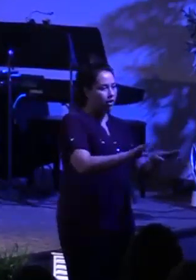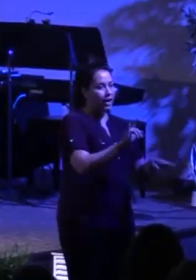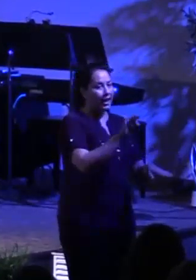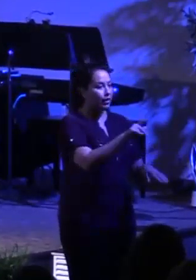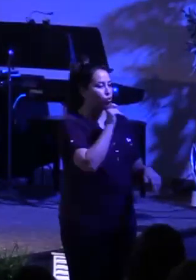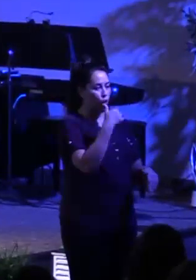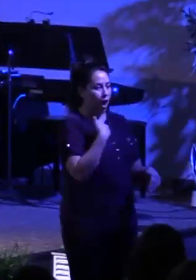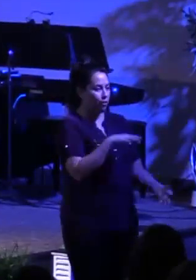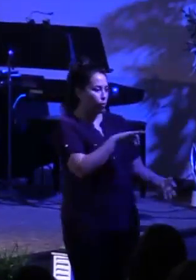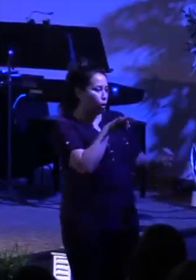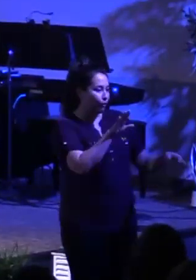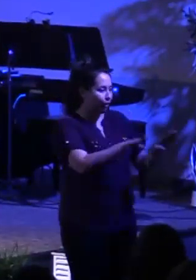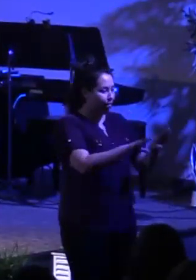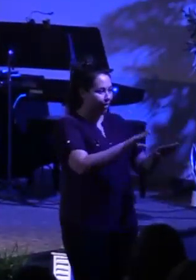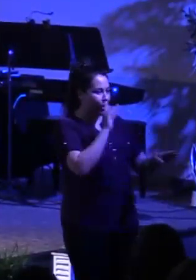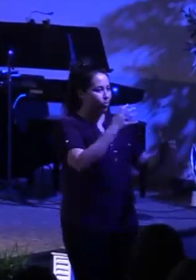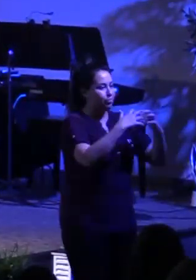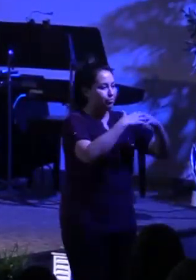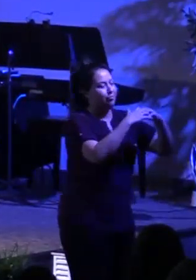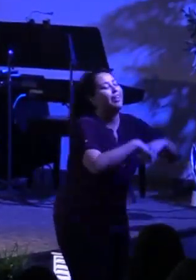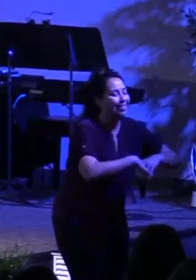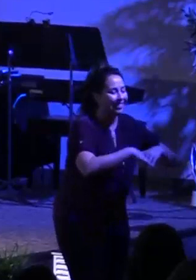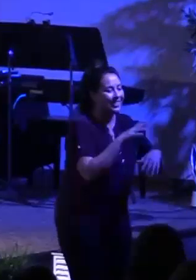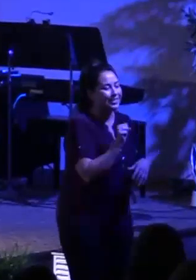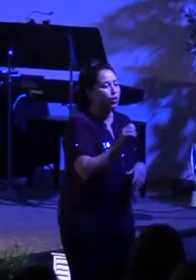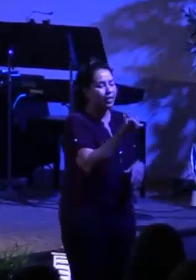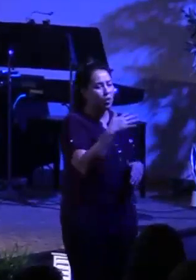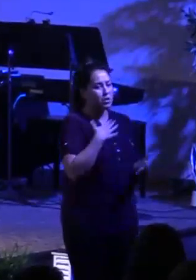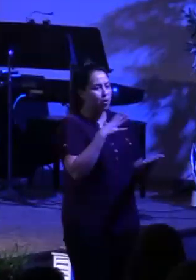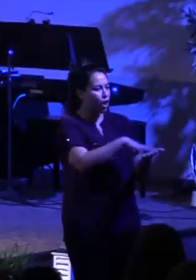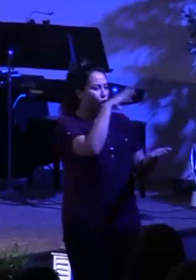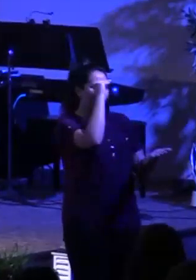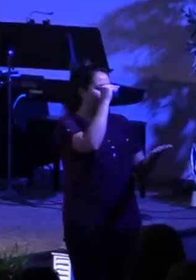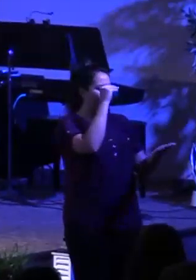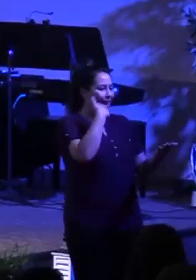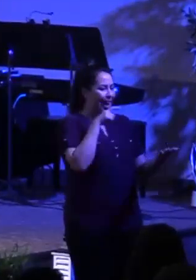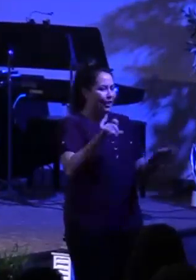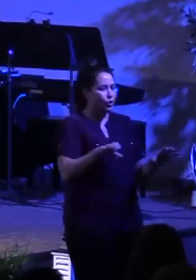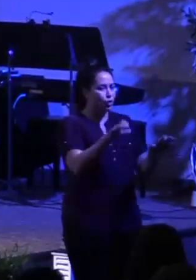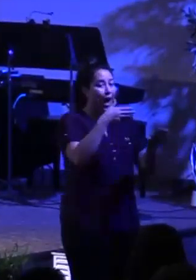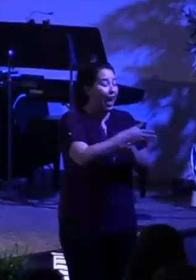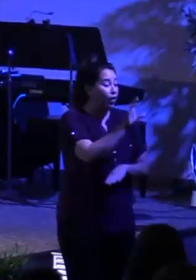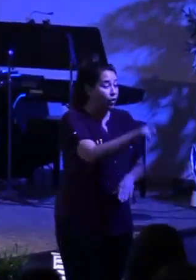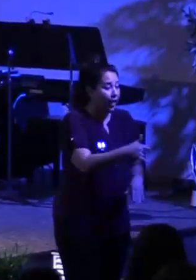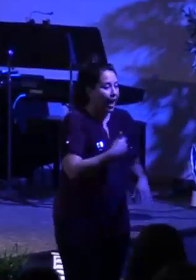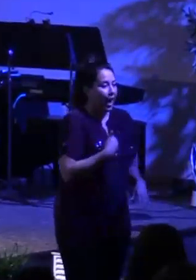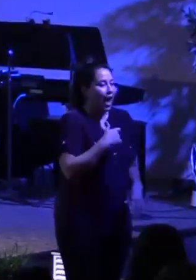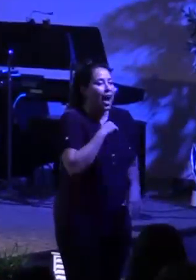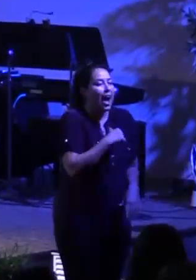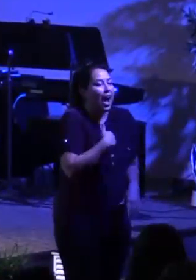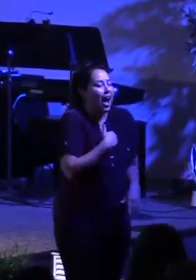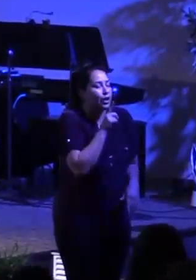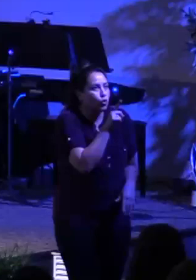if you don't get it perfectly. That's the only learning curve that I had to do. After I figured that out, it's all on autopilot. I don't even think about it, right? That's that,